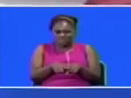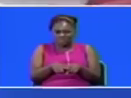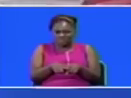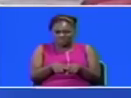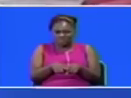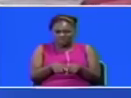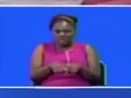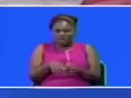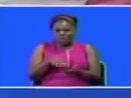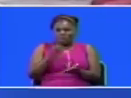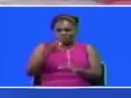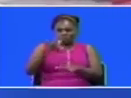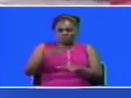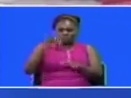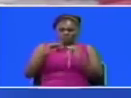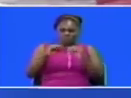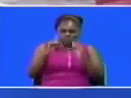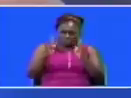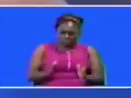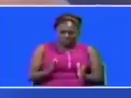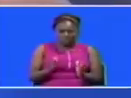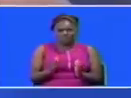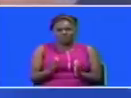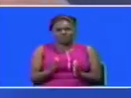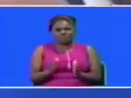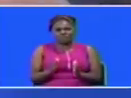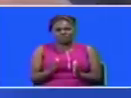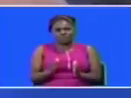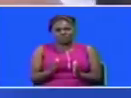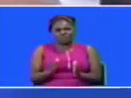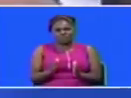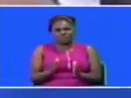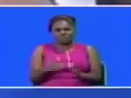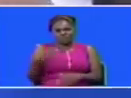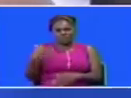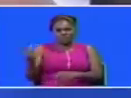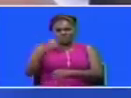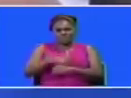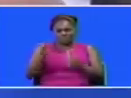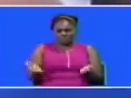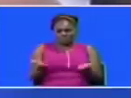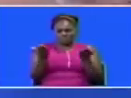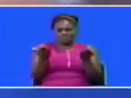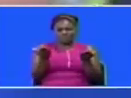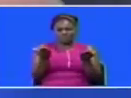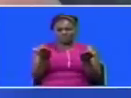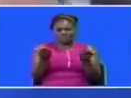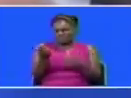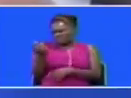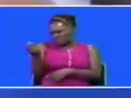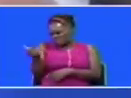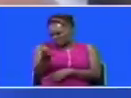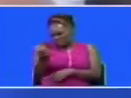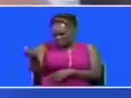urges for more sensitization of drivers and riders. But as days goes by, I see them improving every day. Just a few,